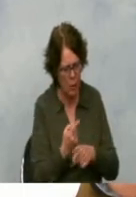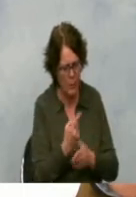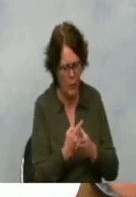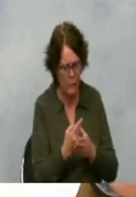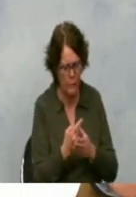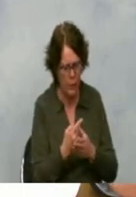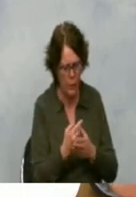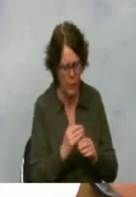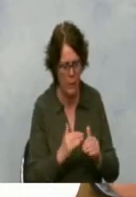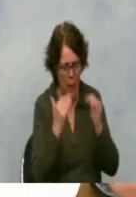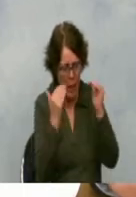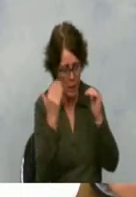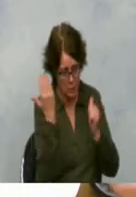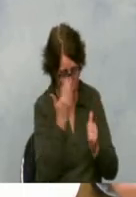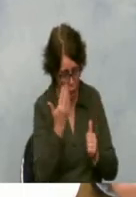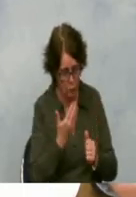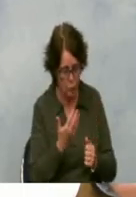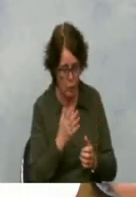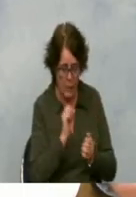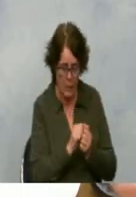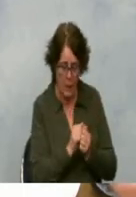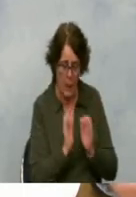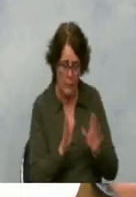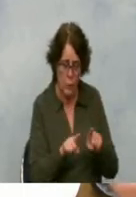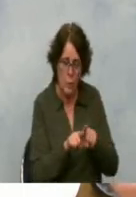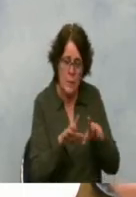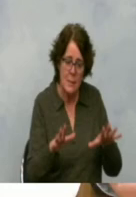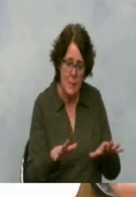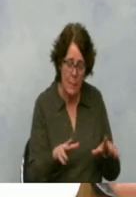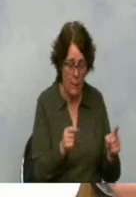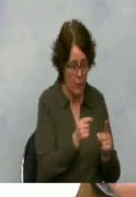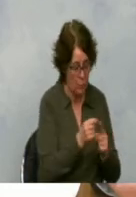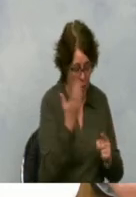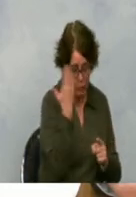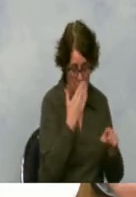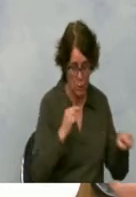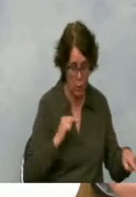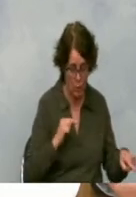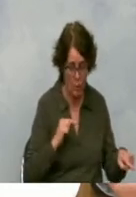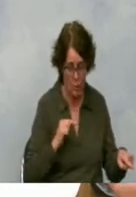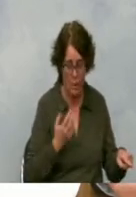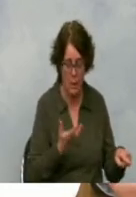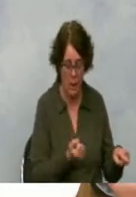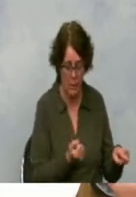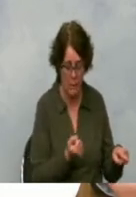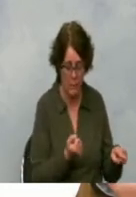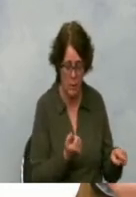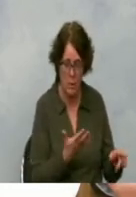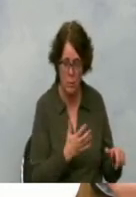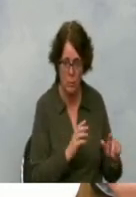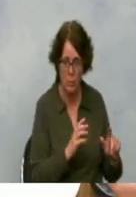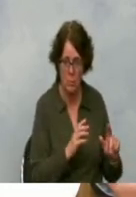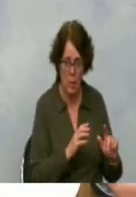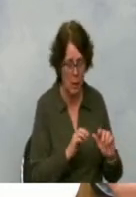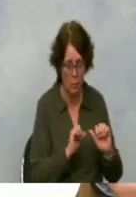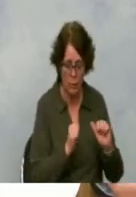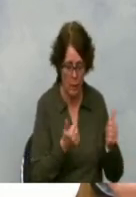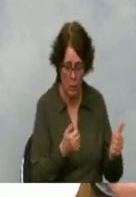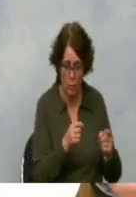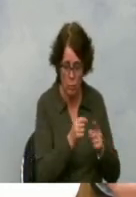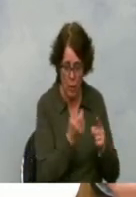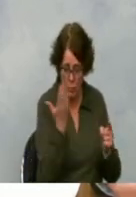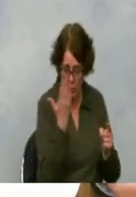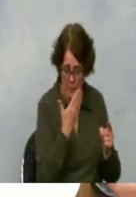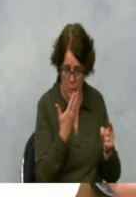secondary schools, remember, we have to do similar things for the primary school. We have a really good primary